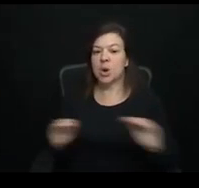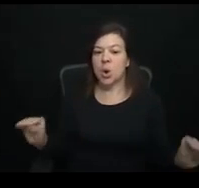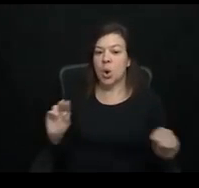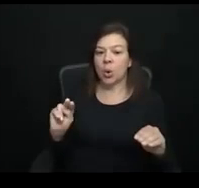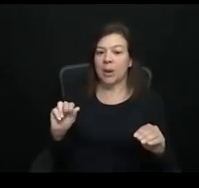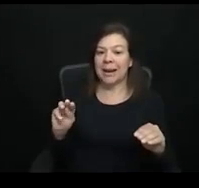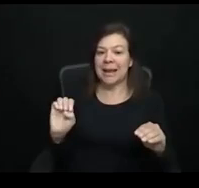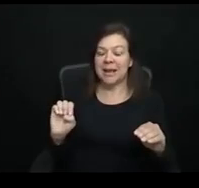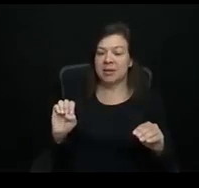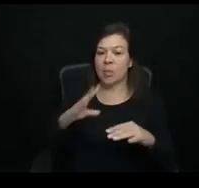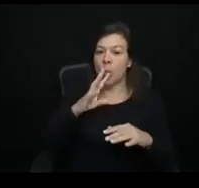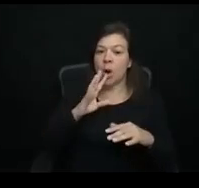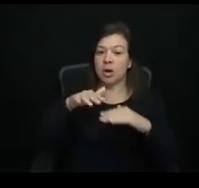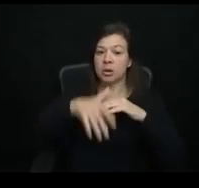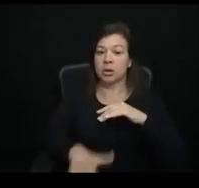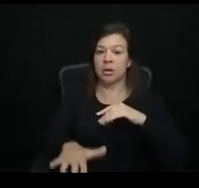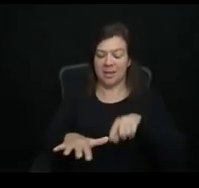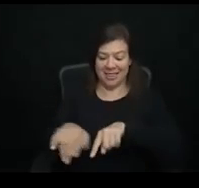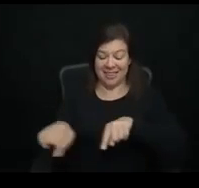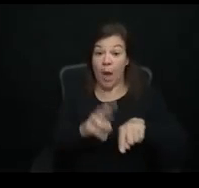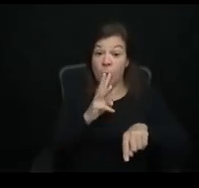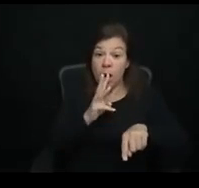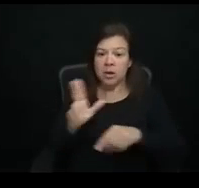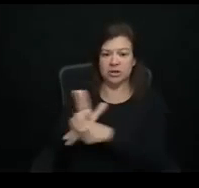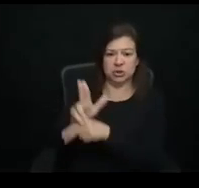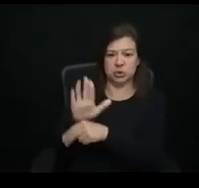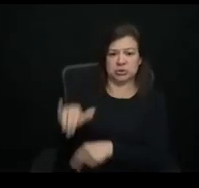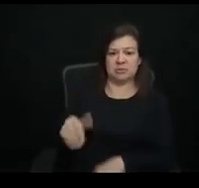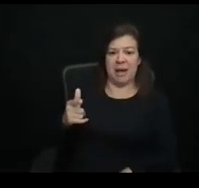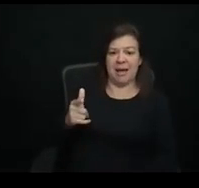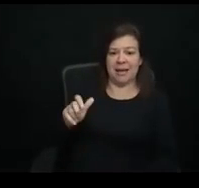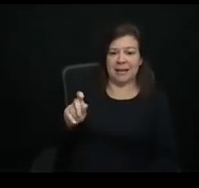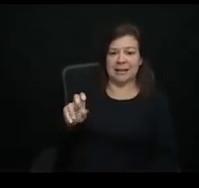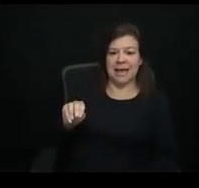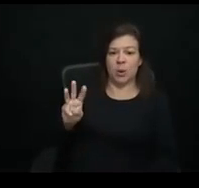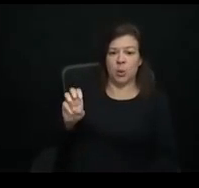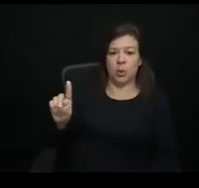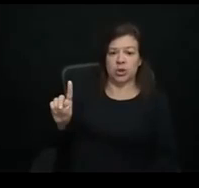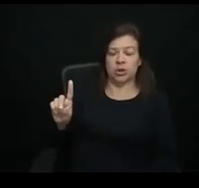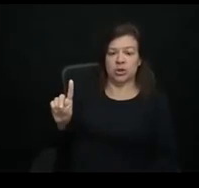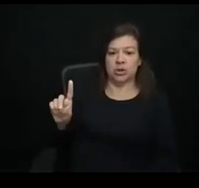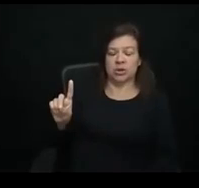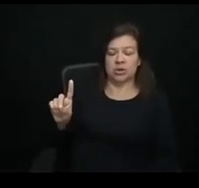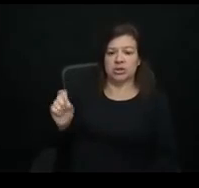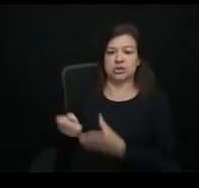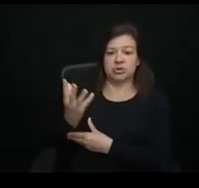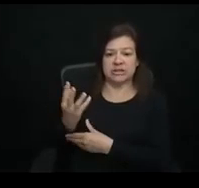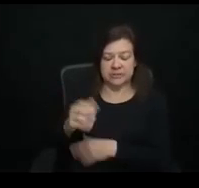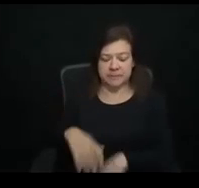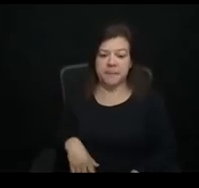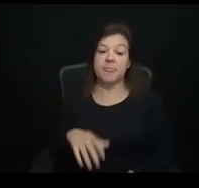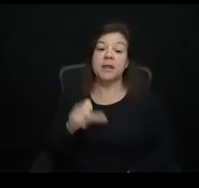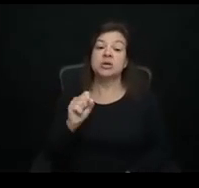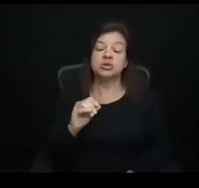water. So as we move forward and when the bear team comes back after the fire's a little more